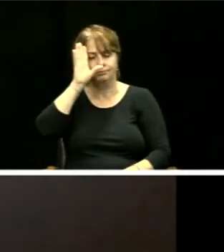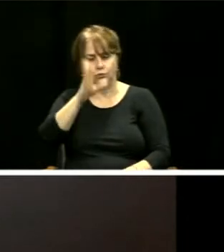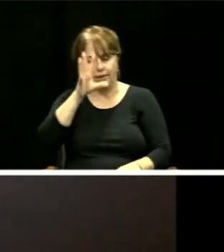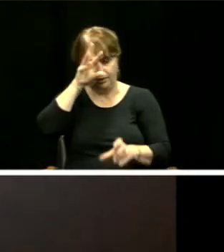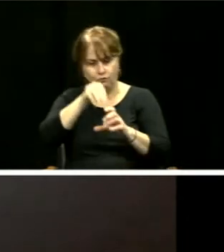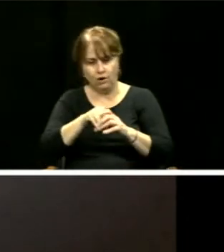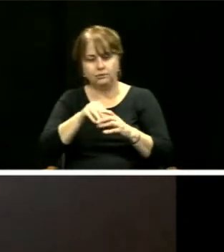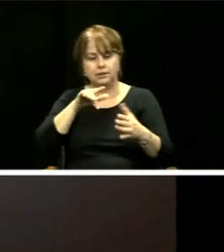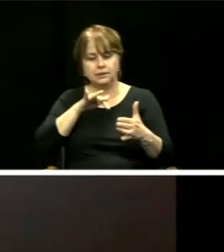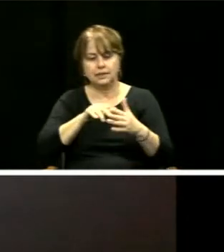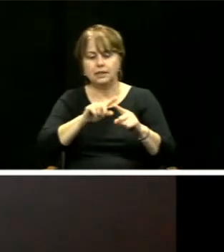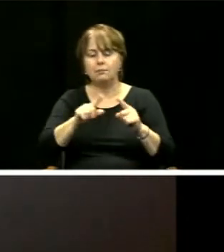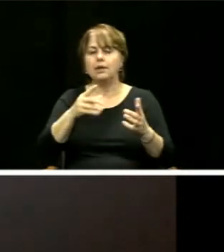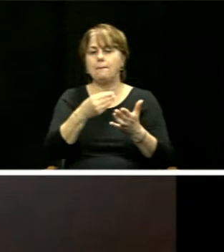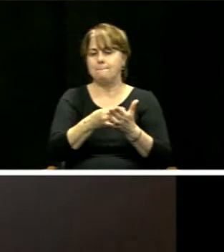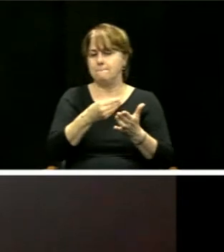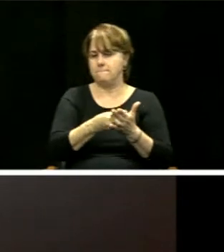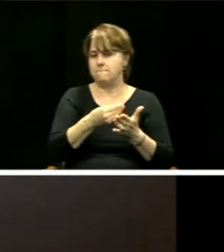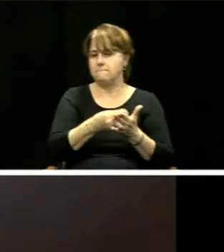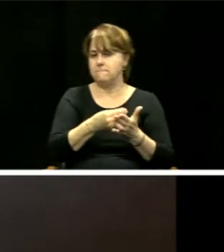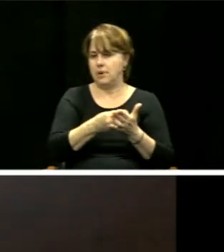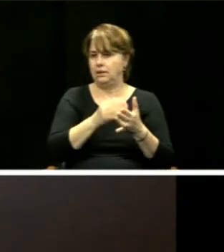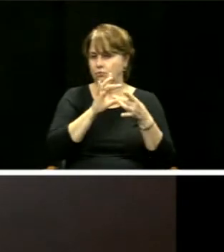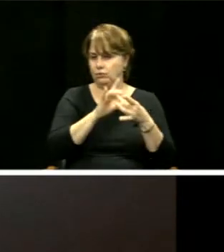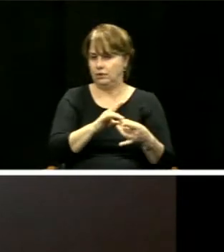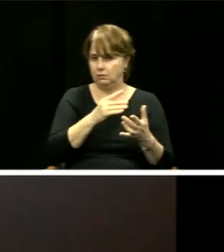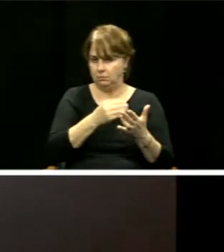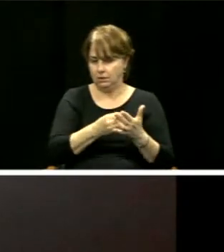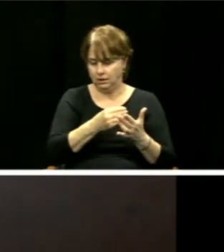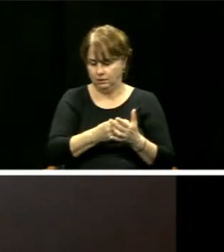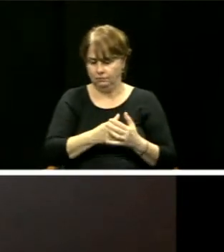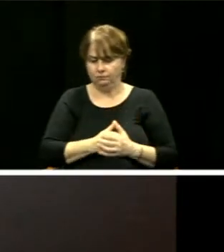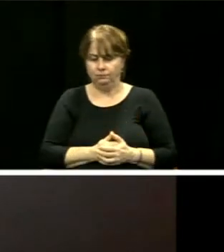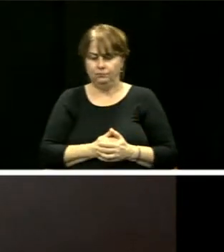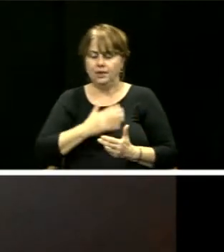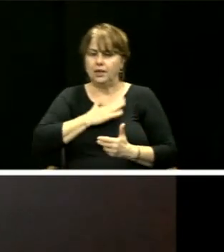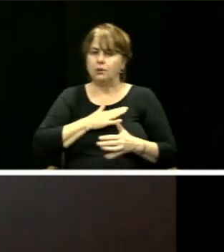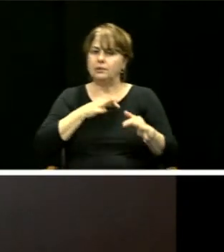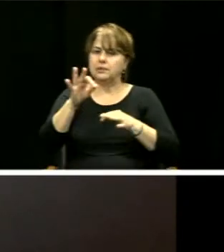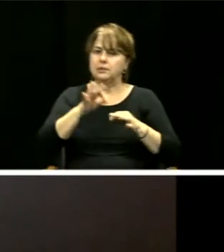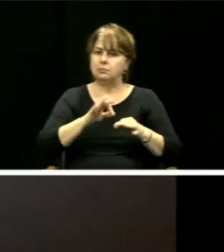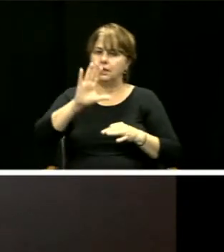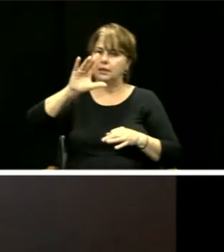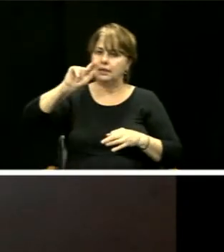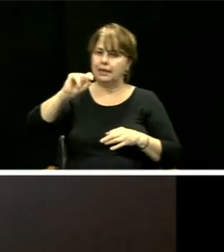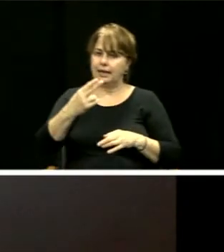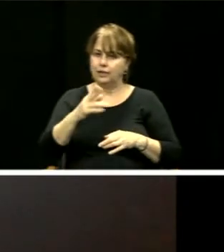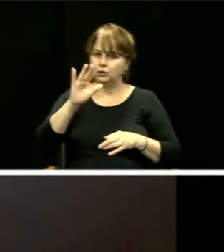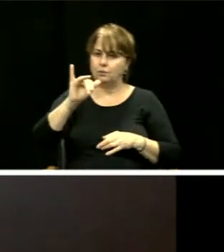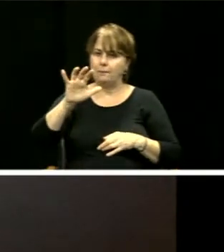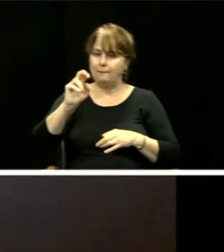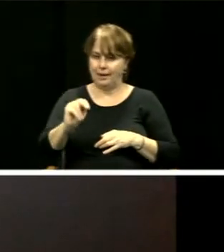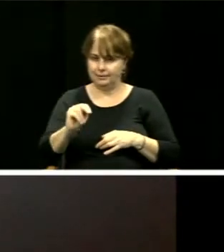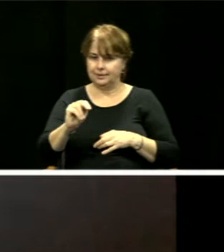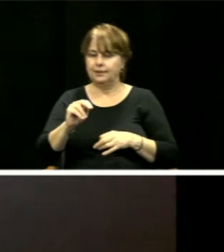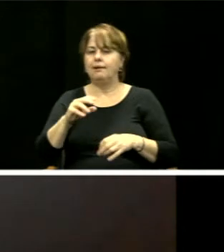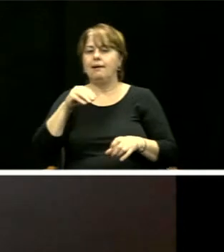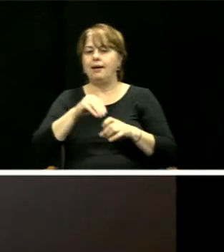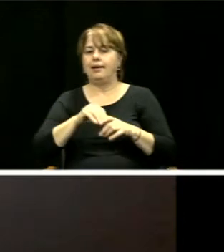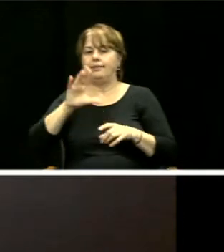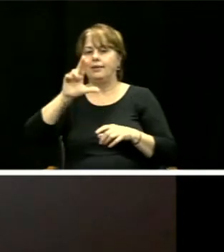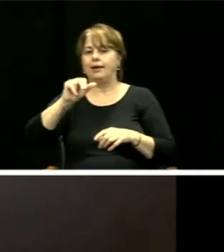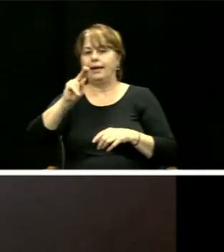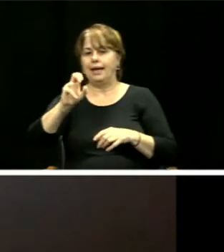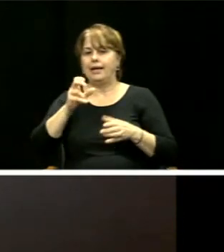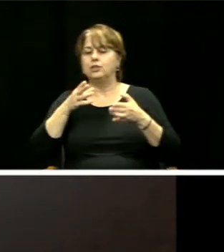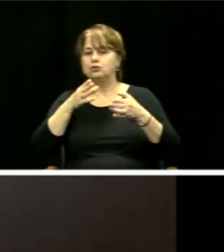it's money-wise, it is. Can you talk about the catch basins in the Kane Street area that were